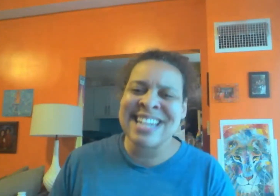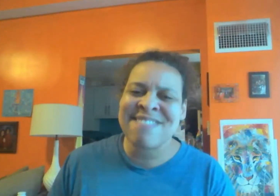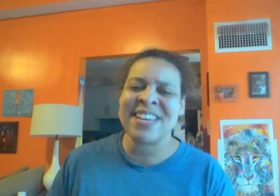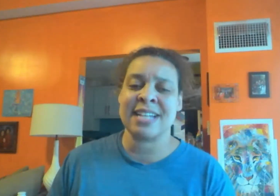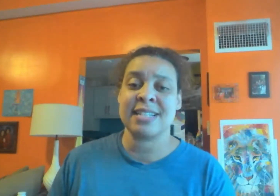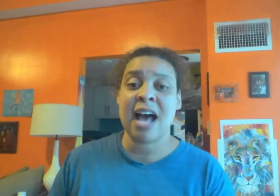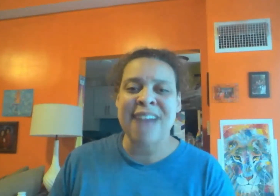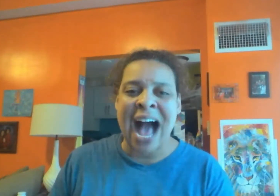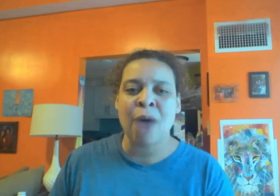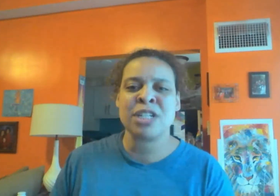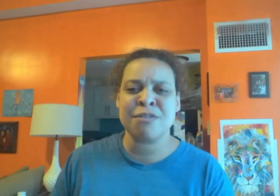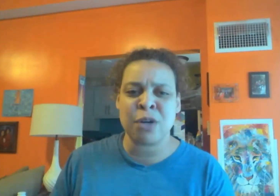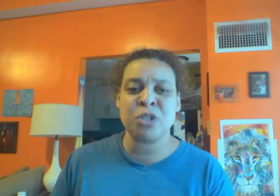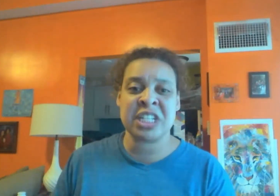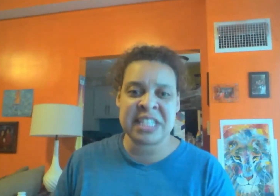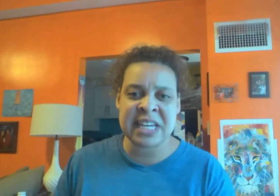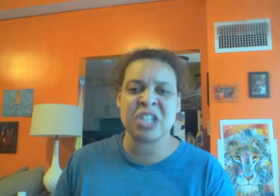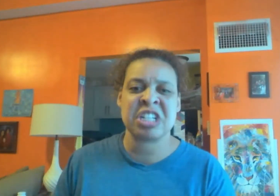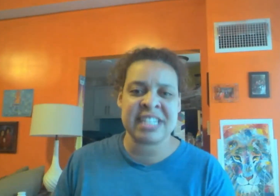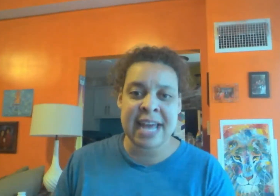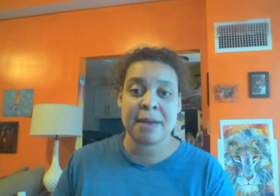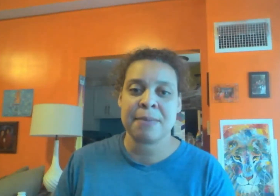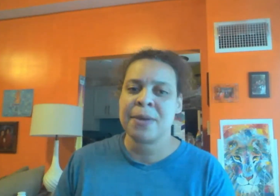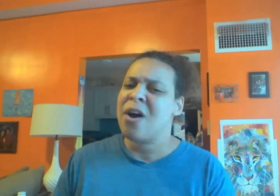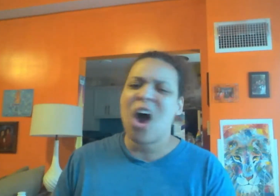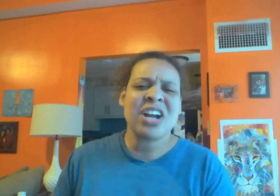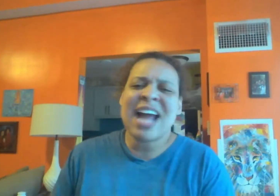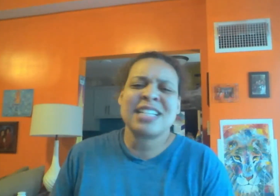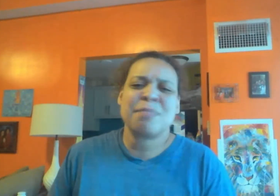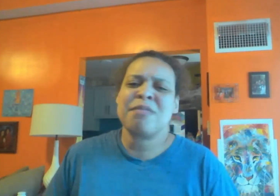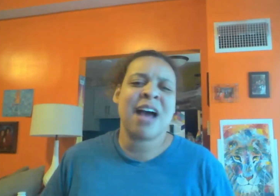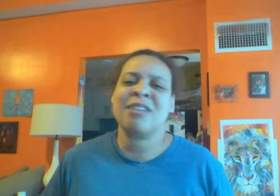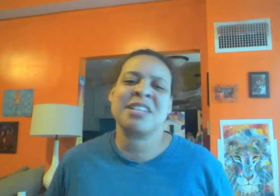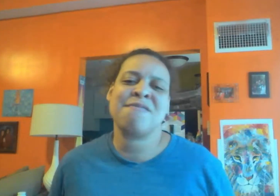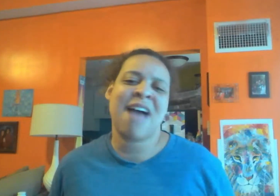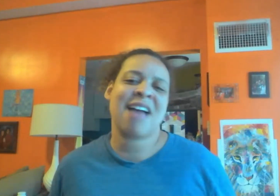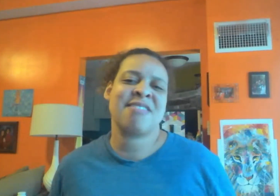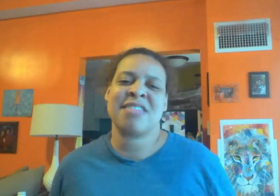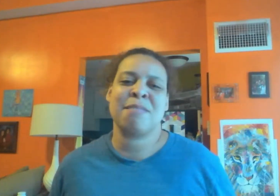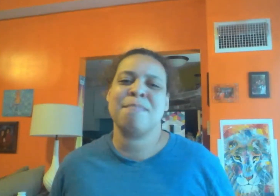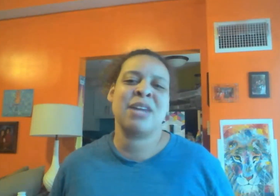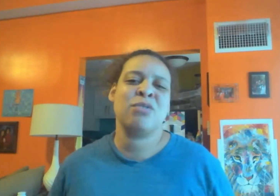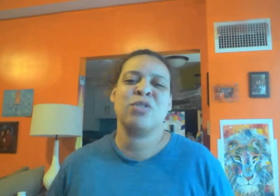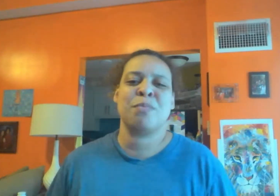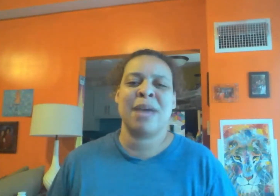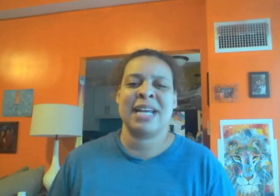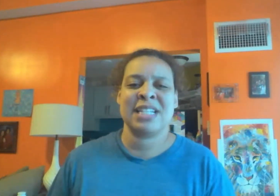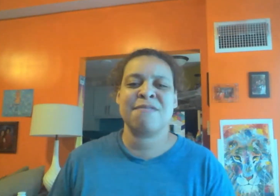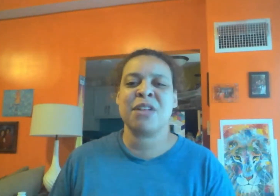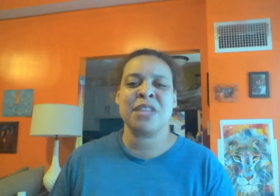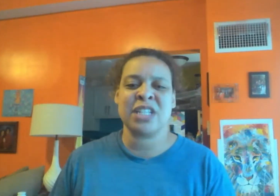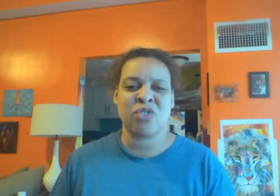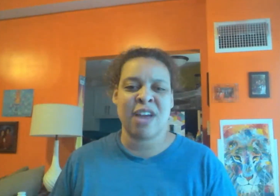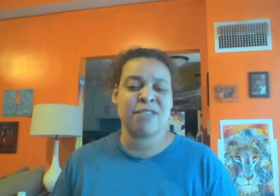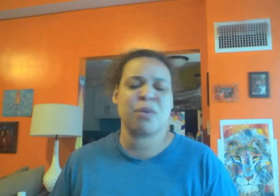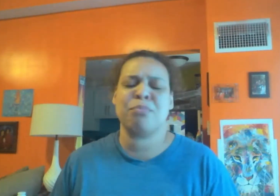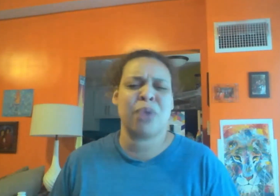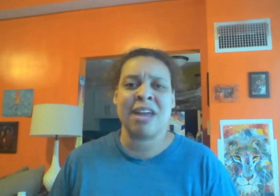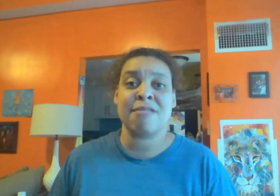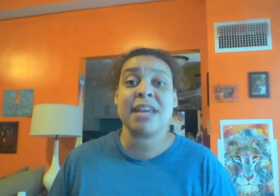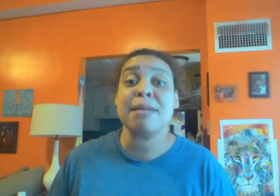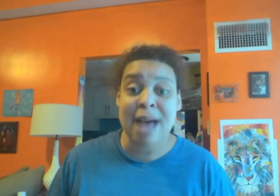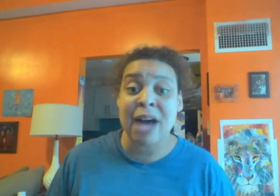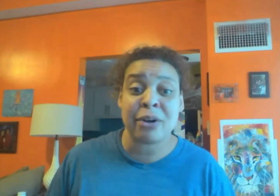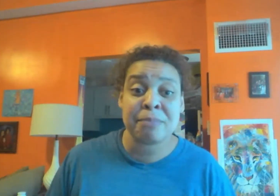and significance of our devotions here today are not to be found in the fact that the men whose remains fill these graves